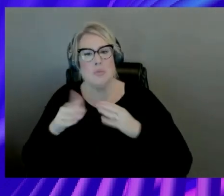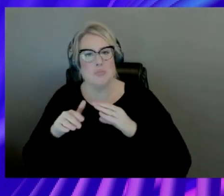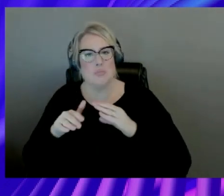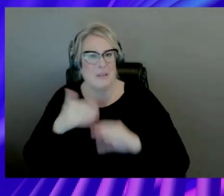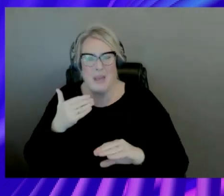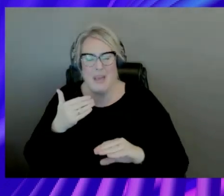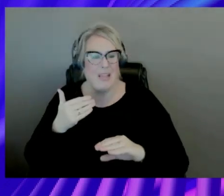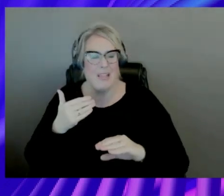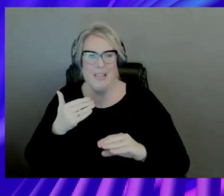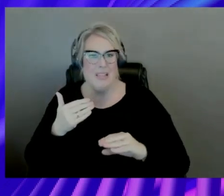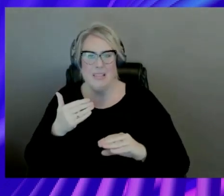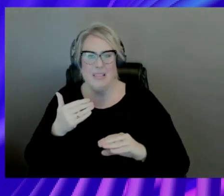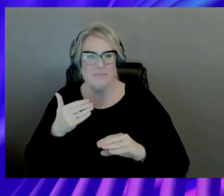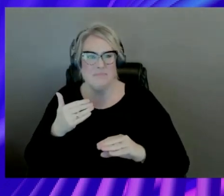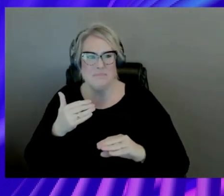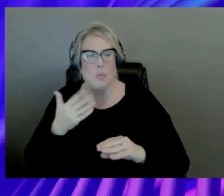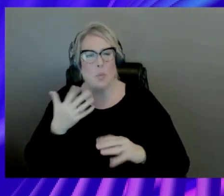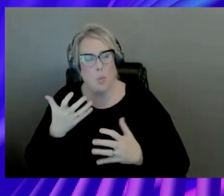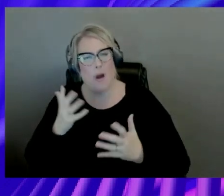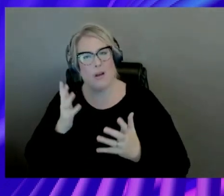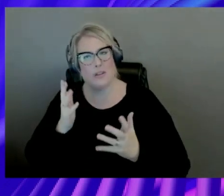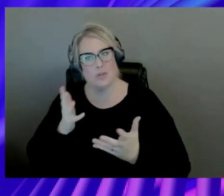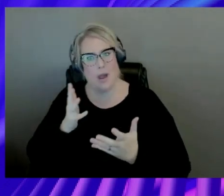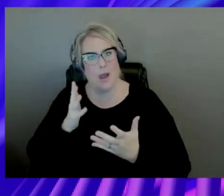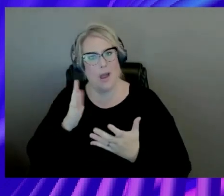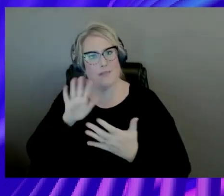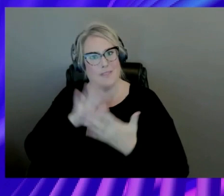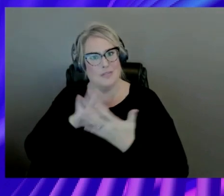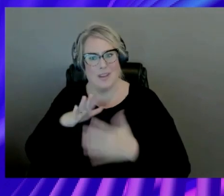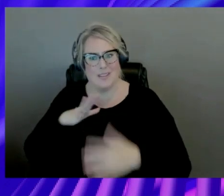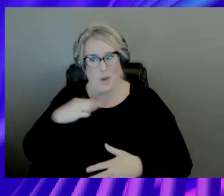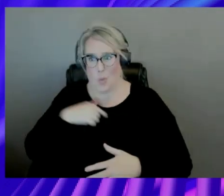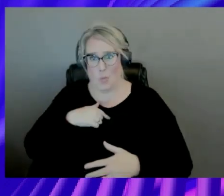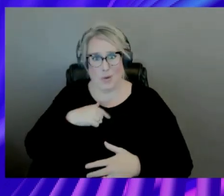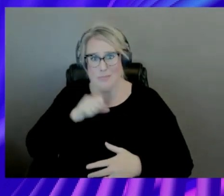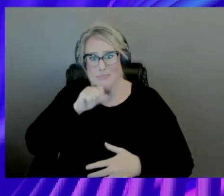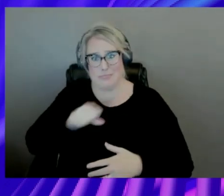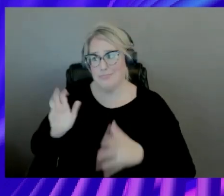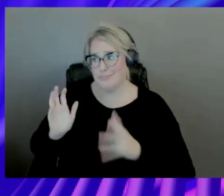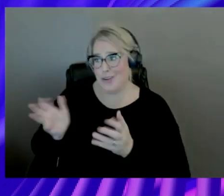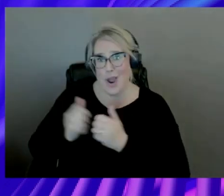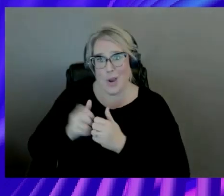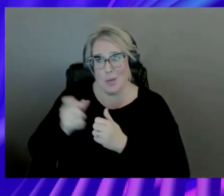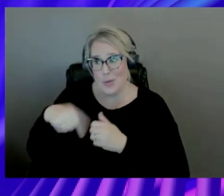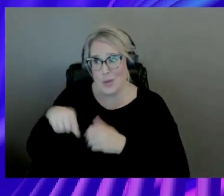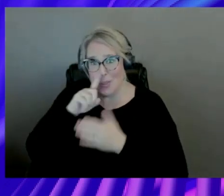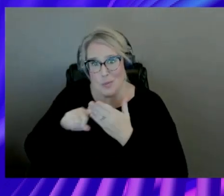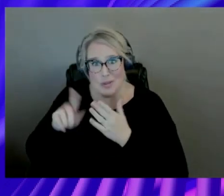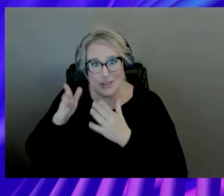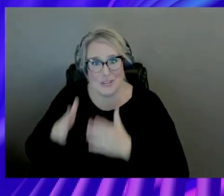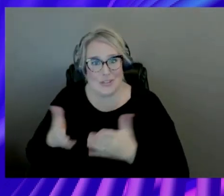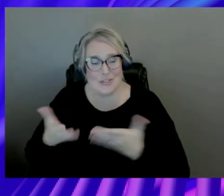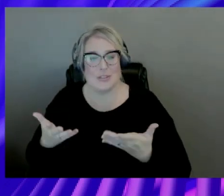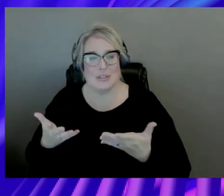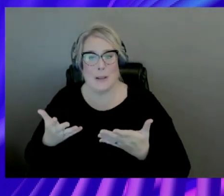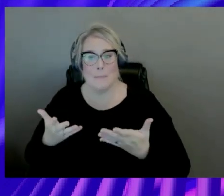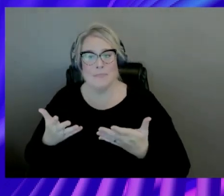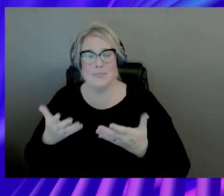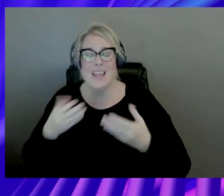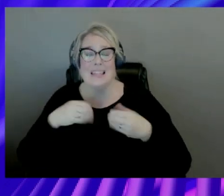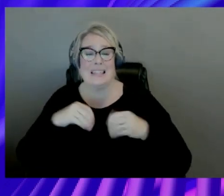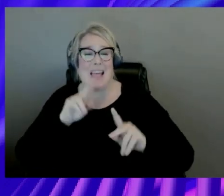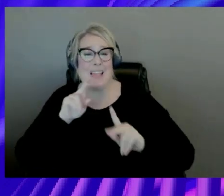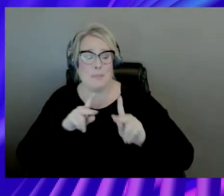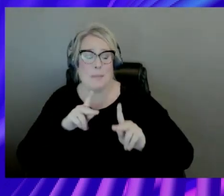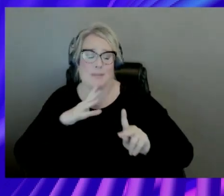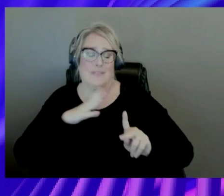us. And we're always happy just to chat with researchers, just in general, because, I mean, salespeople are great, but I'd rather talk to a